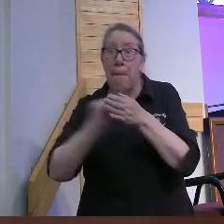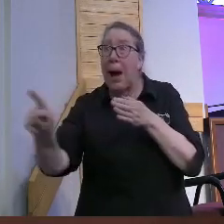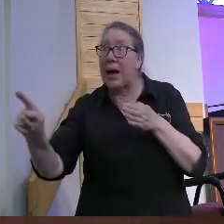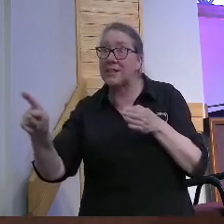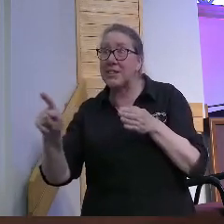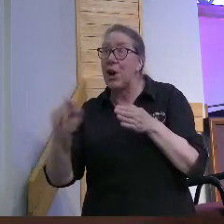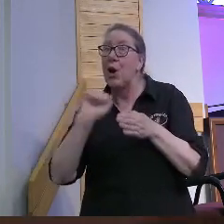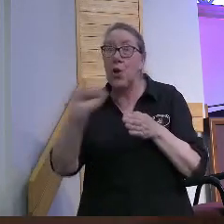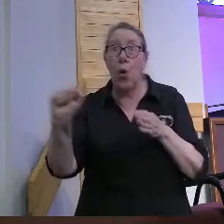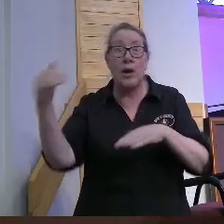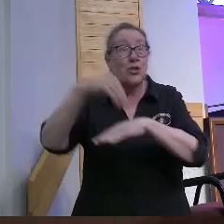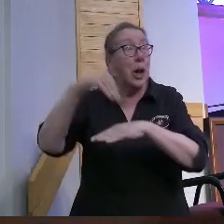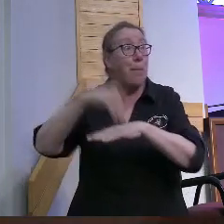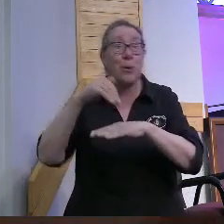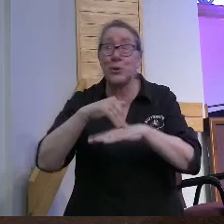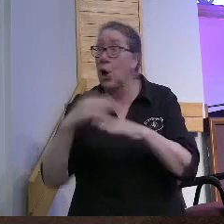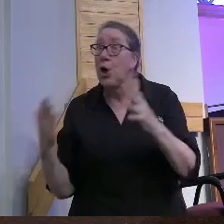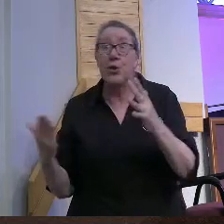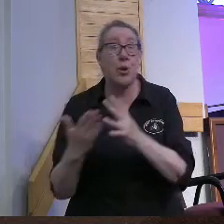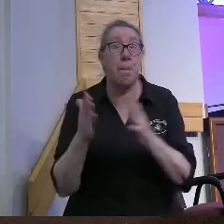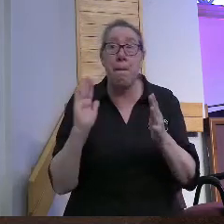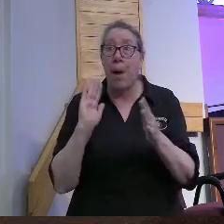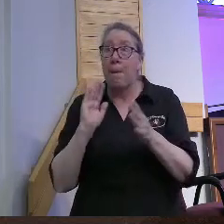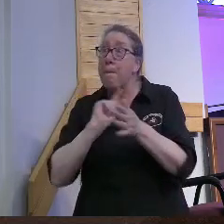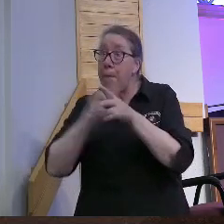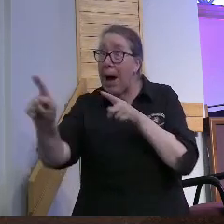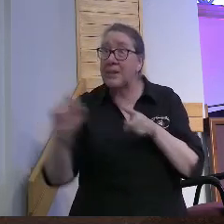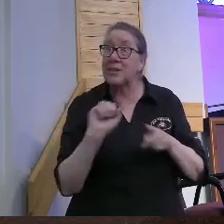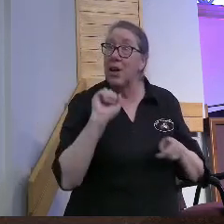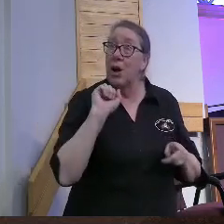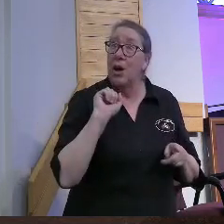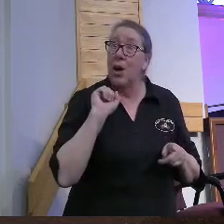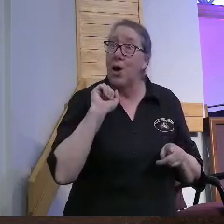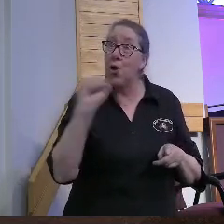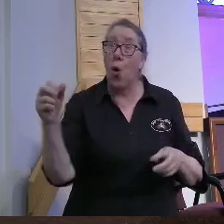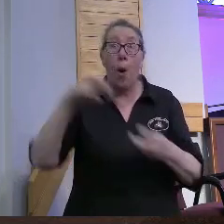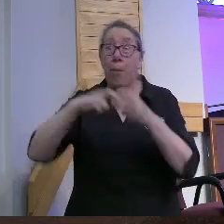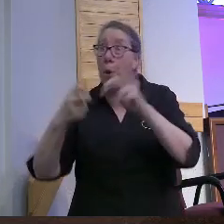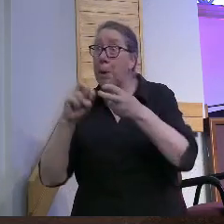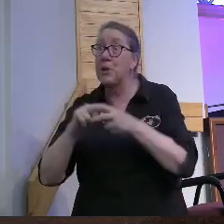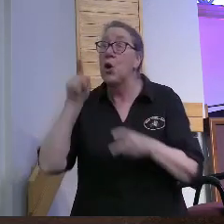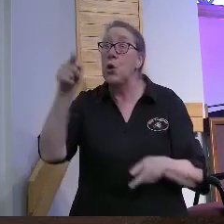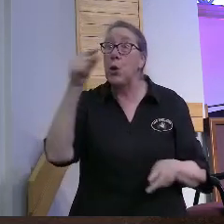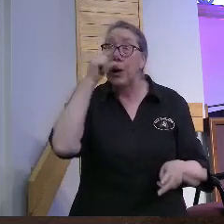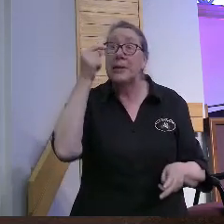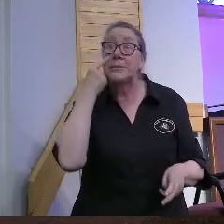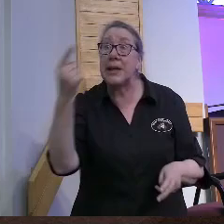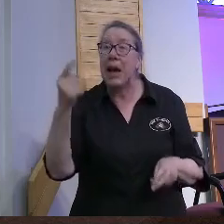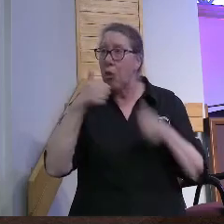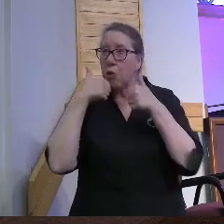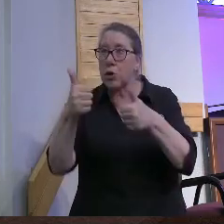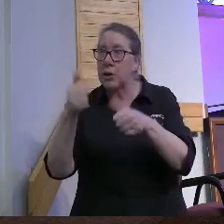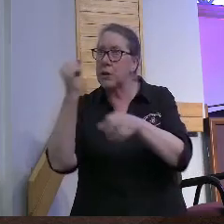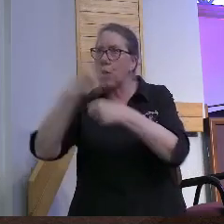troubles. You can see past all your trials. And you can see the goodness of God. You can see the faithfulness of God.